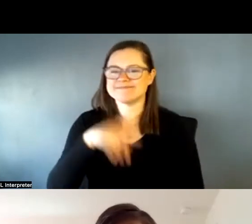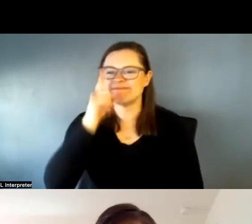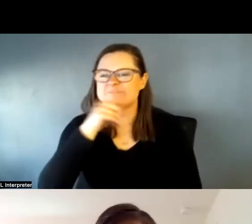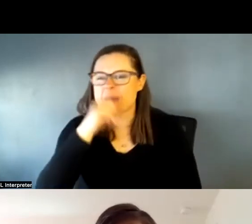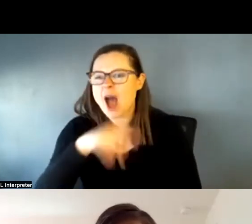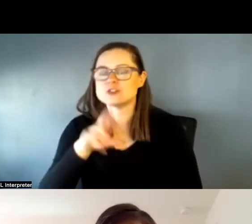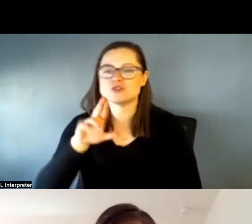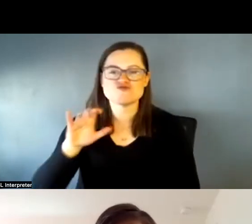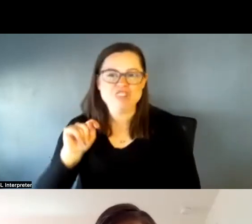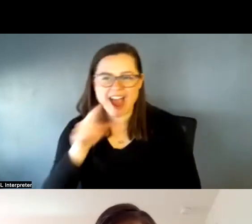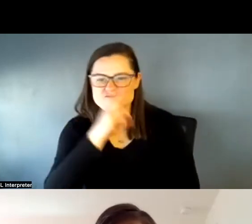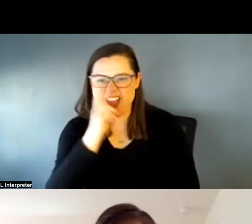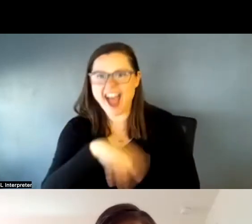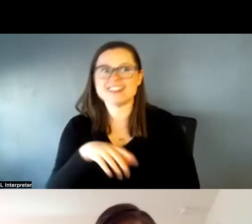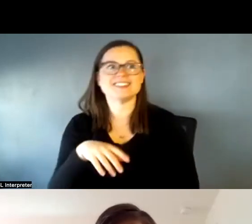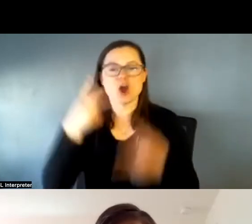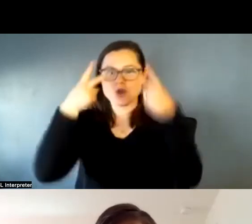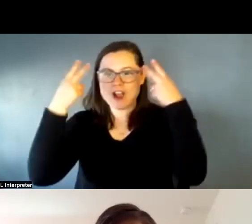Thanks for the question. Yeah,